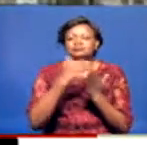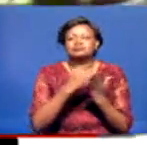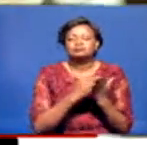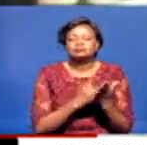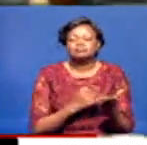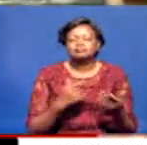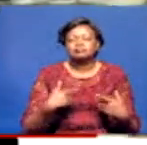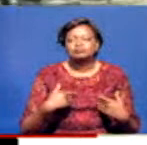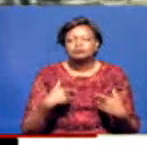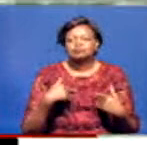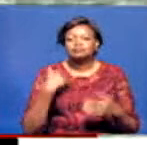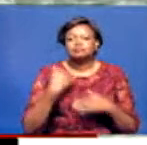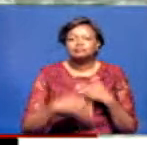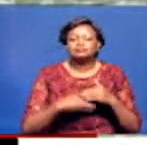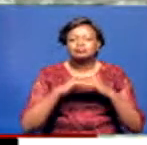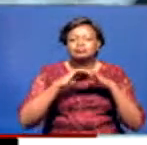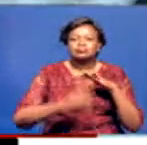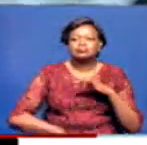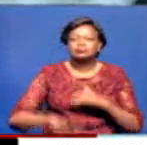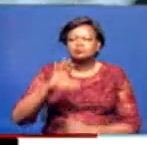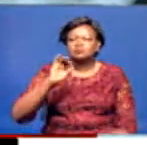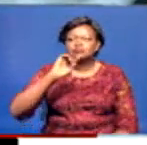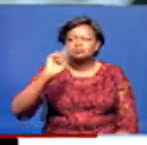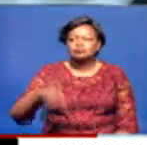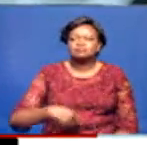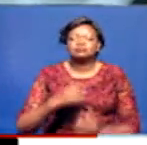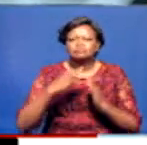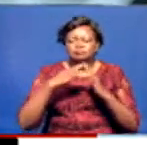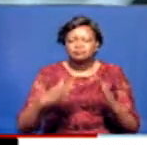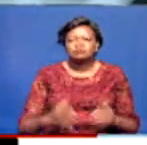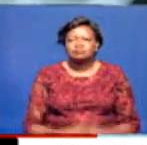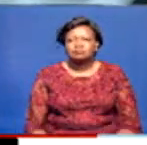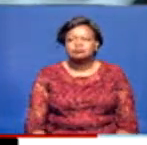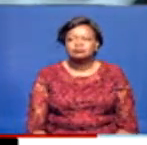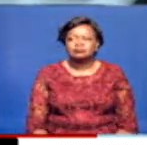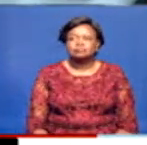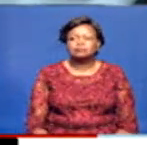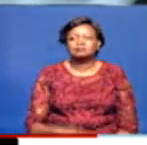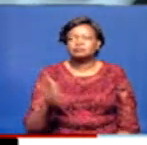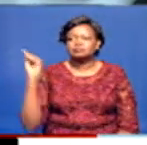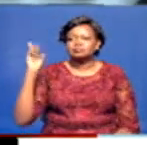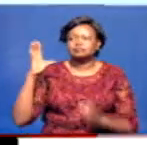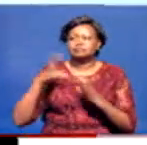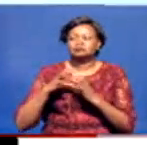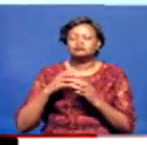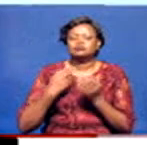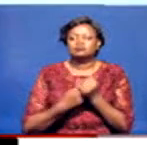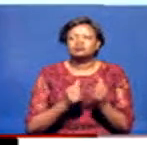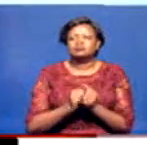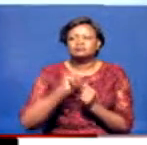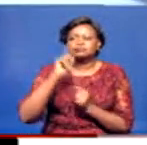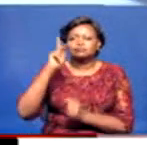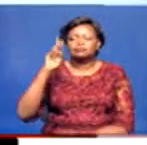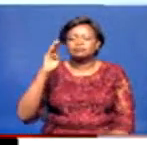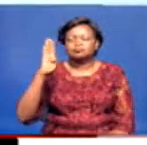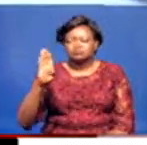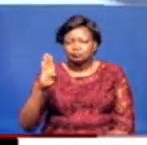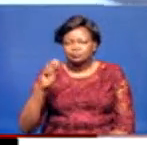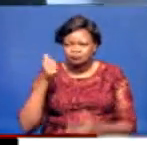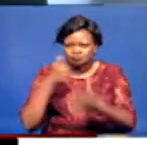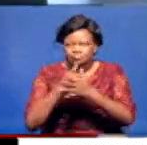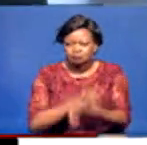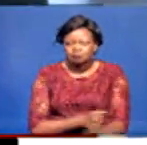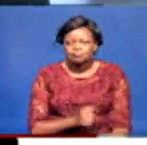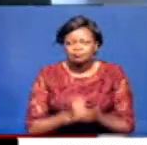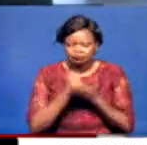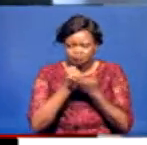to deliver less than 50,000 units. Habitat for Humanity has partnered with Kenya Commercial Bank Foundation to help in